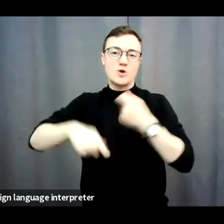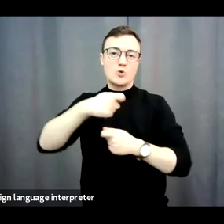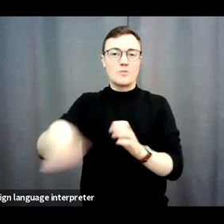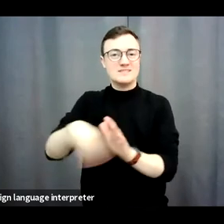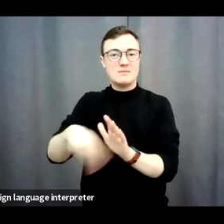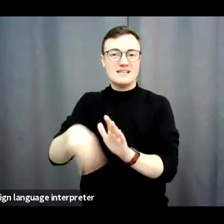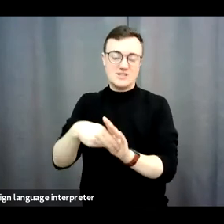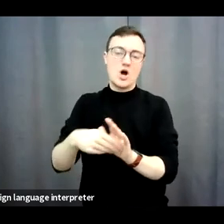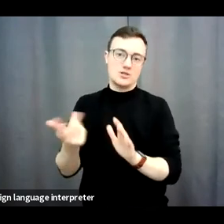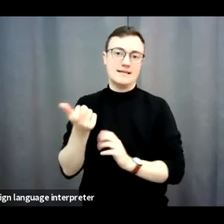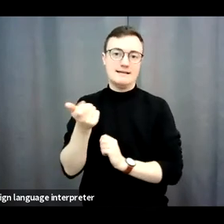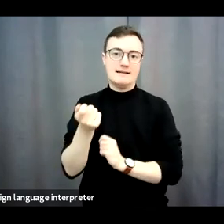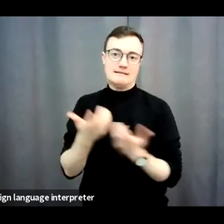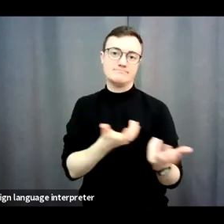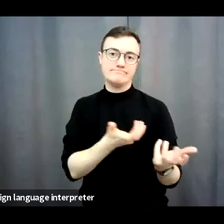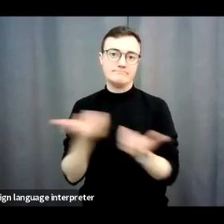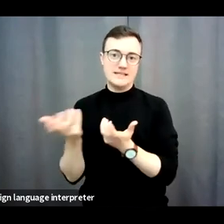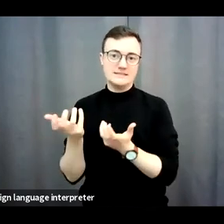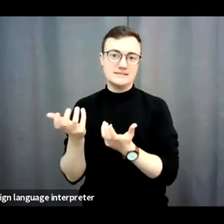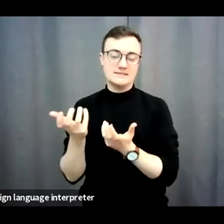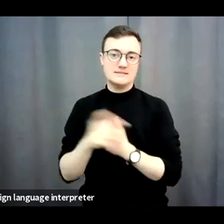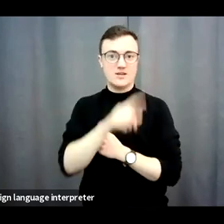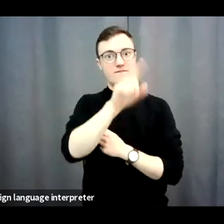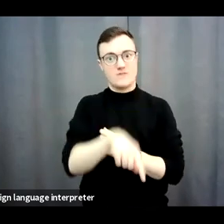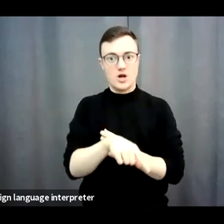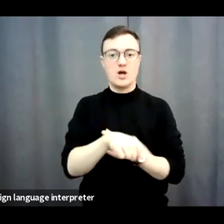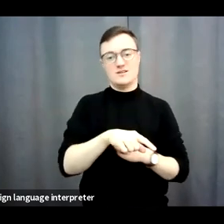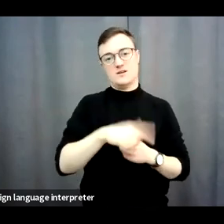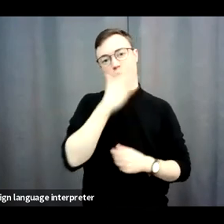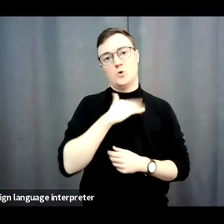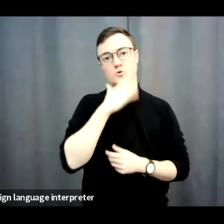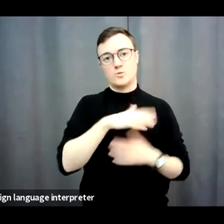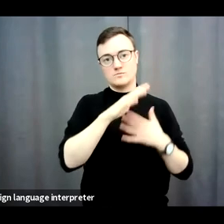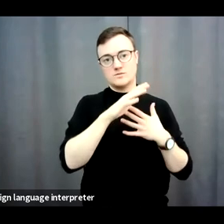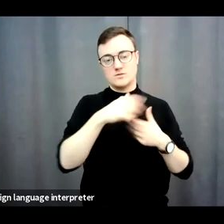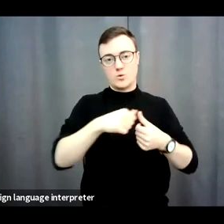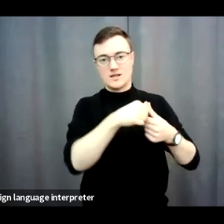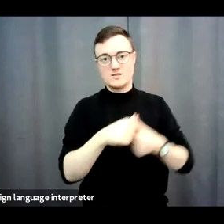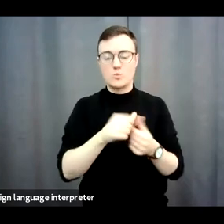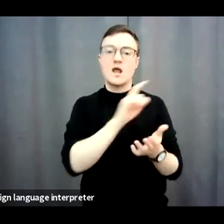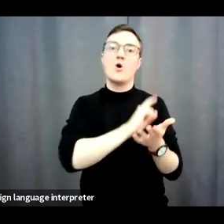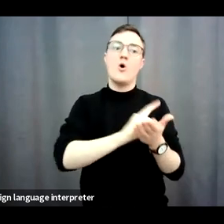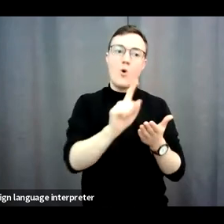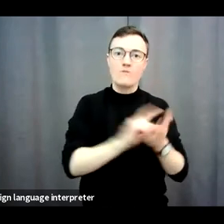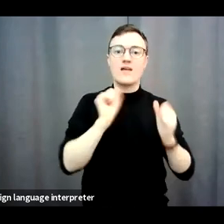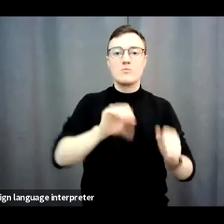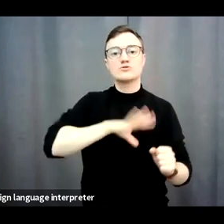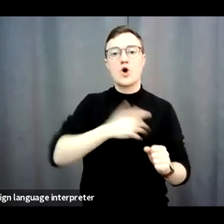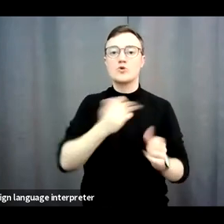youth disability organizations. It's very often project-based, and it's very